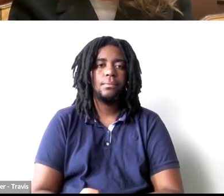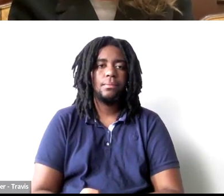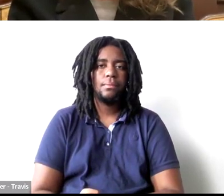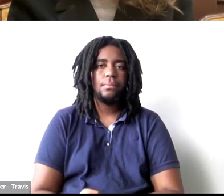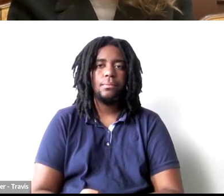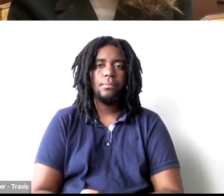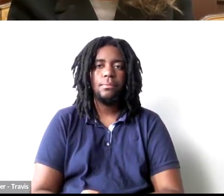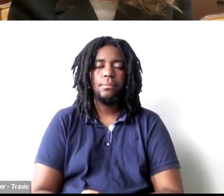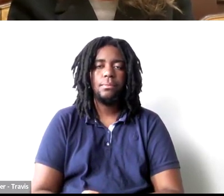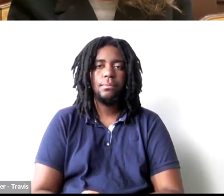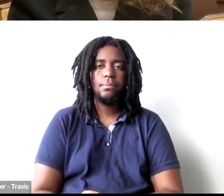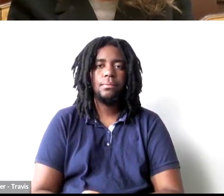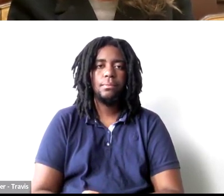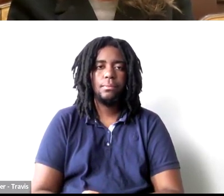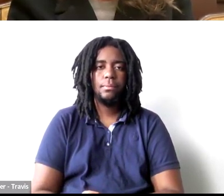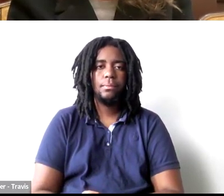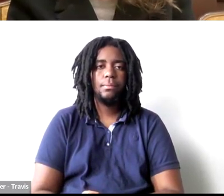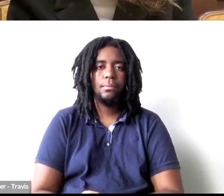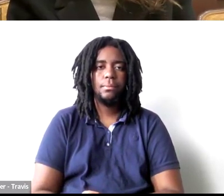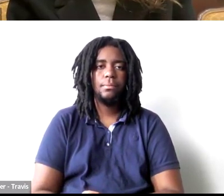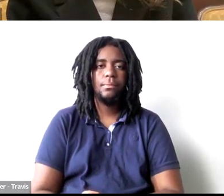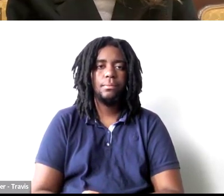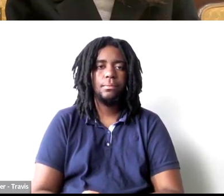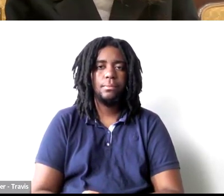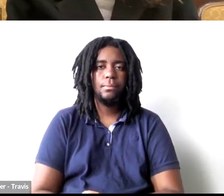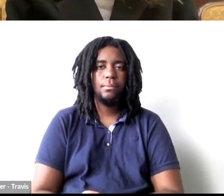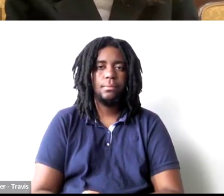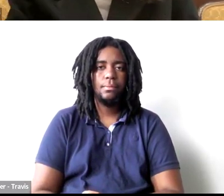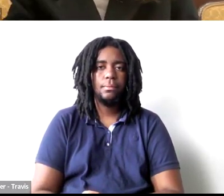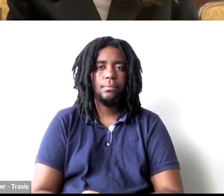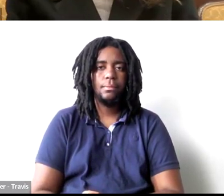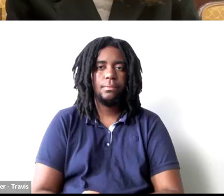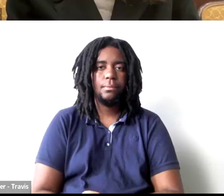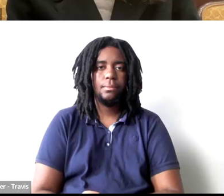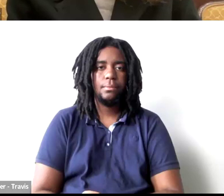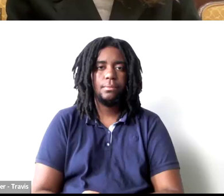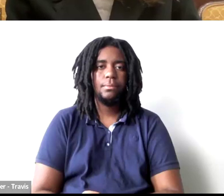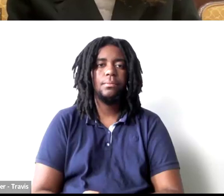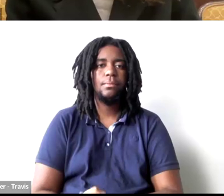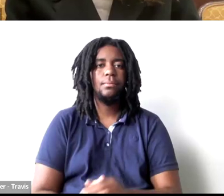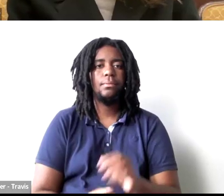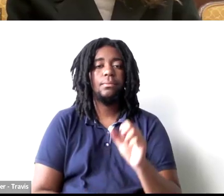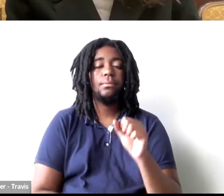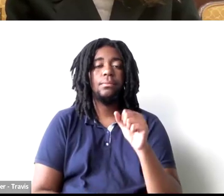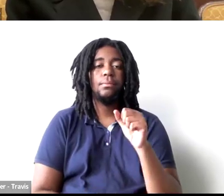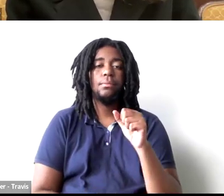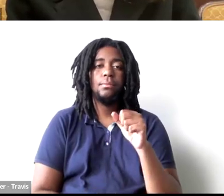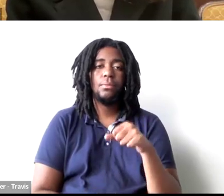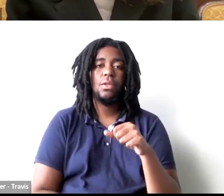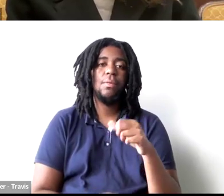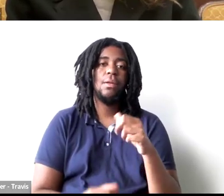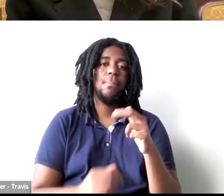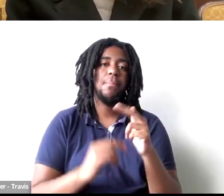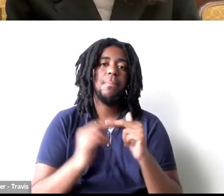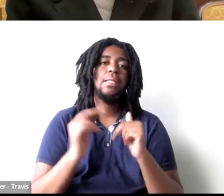yes, Shirley Muney, it could have been a building whose materials were transformed over time, or